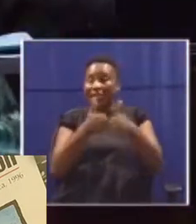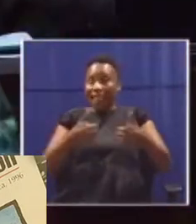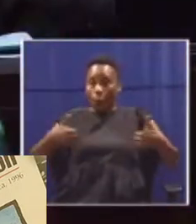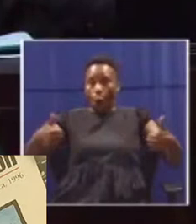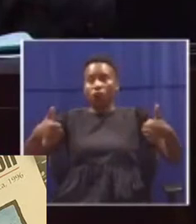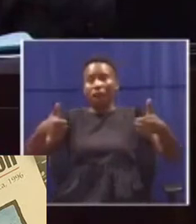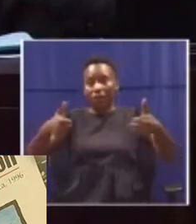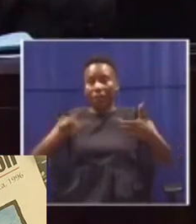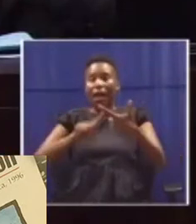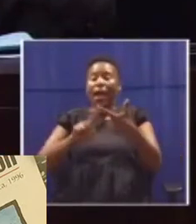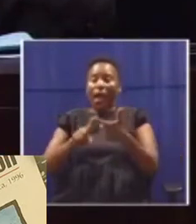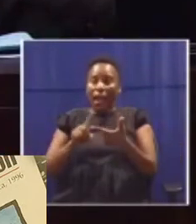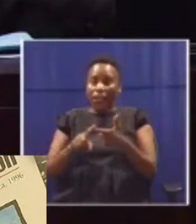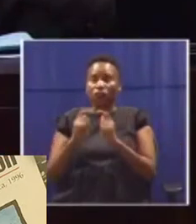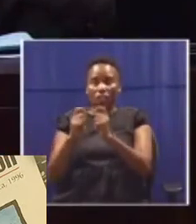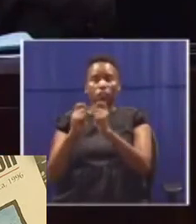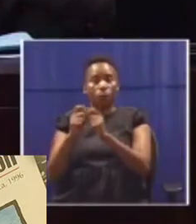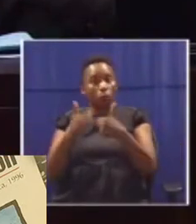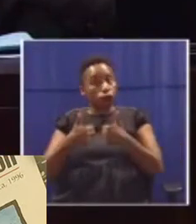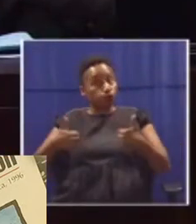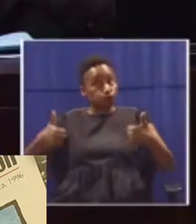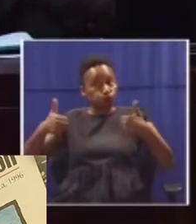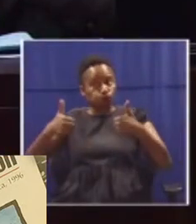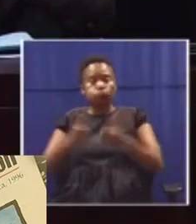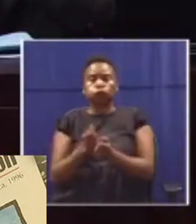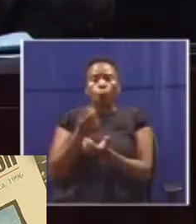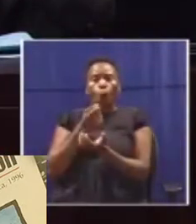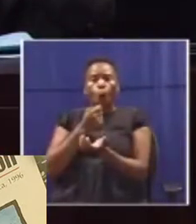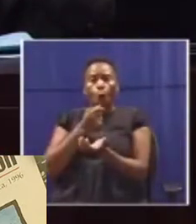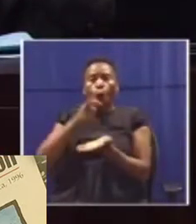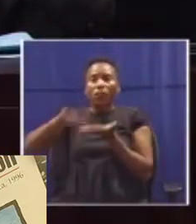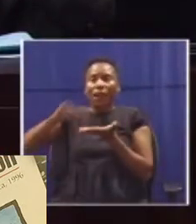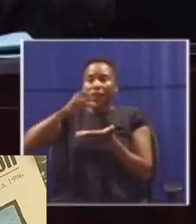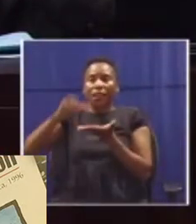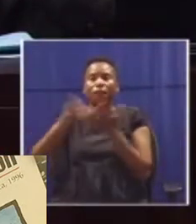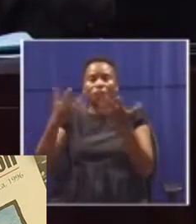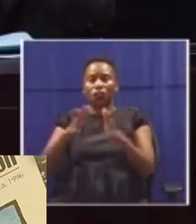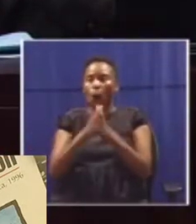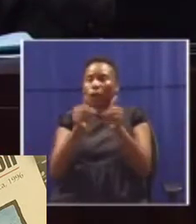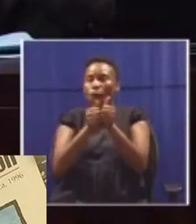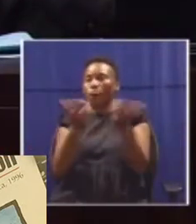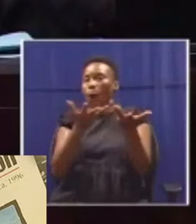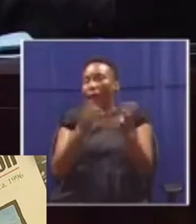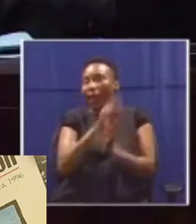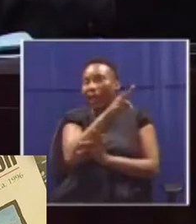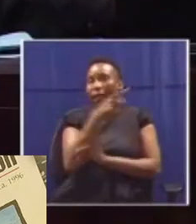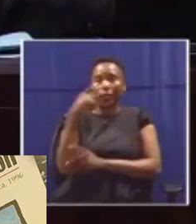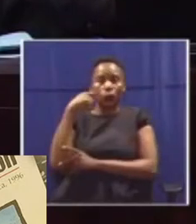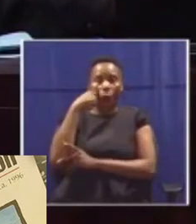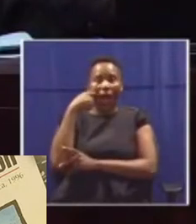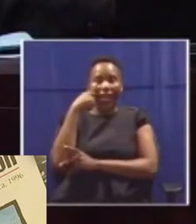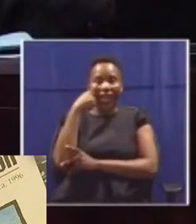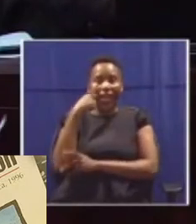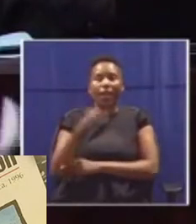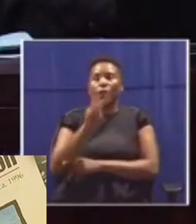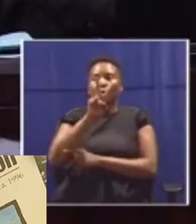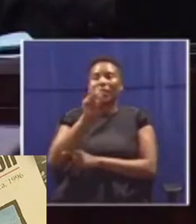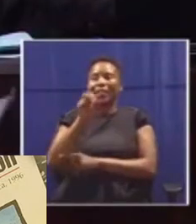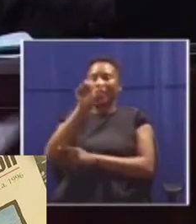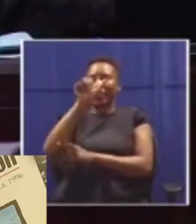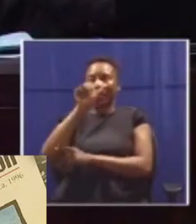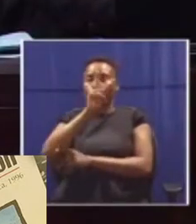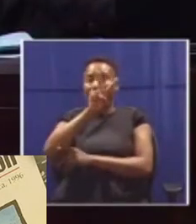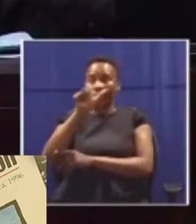stakeholders were consulted at workshop which was held in Swane on the 26th and